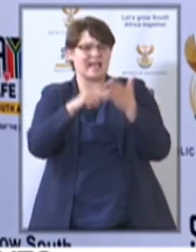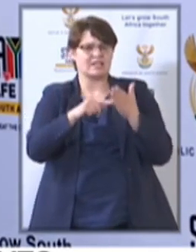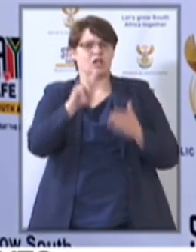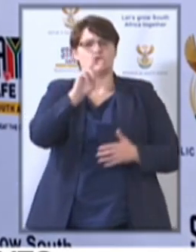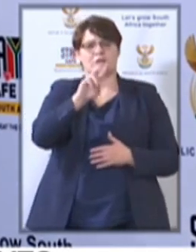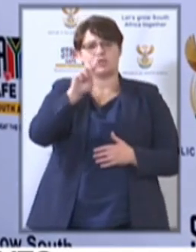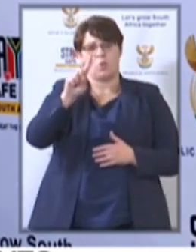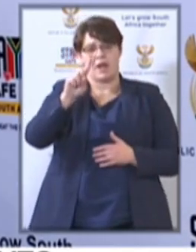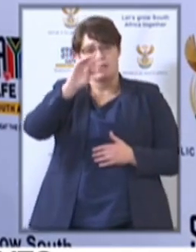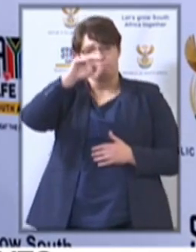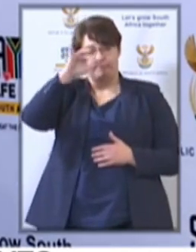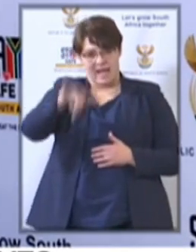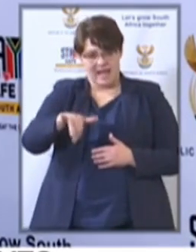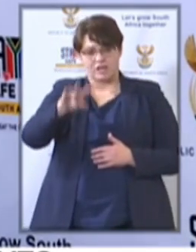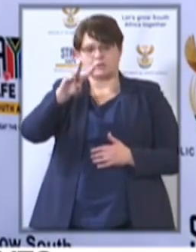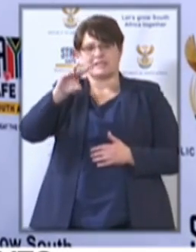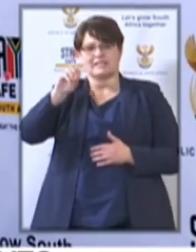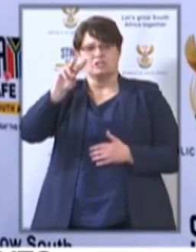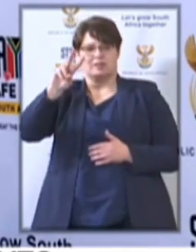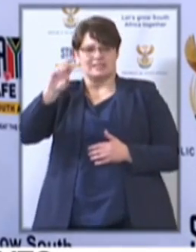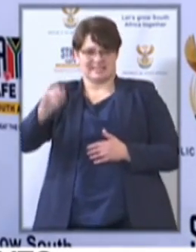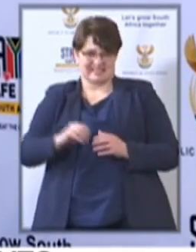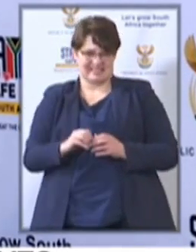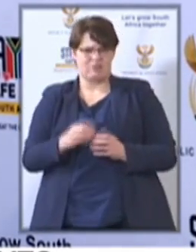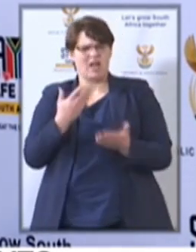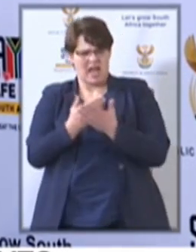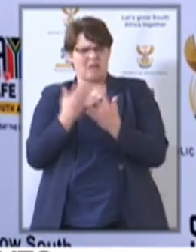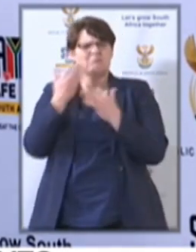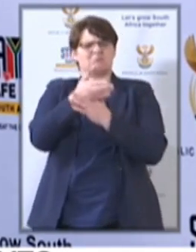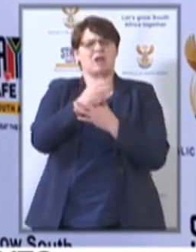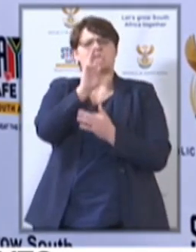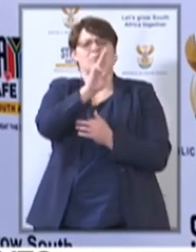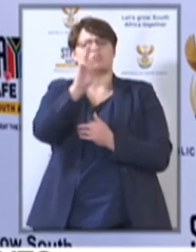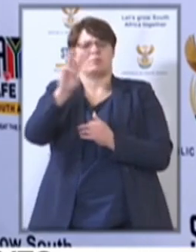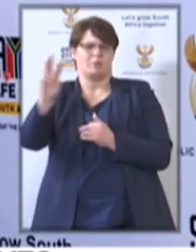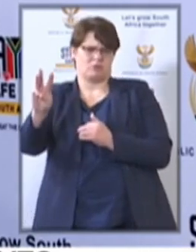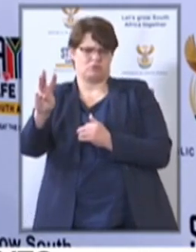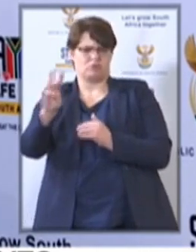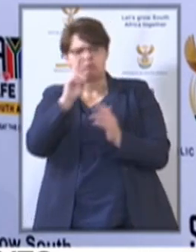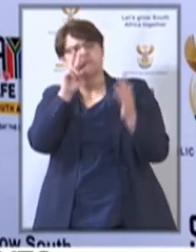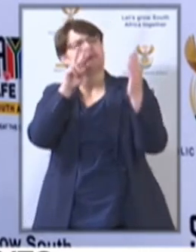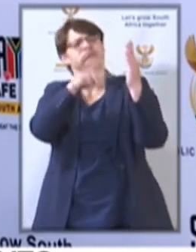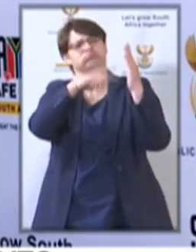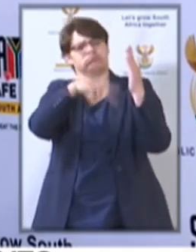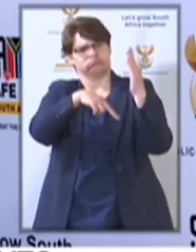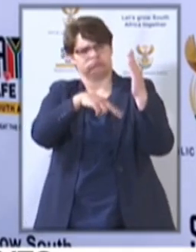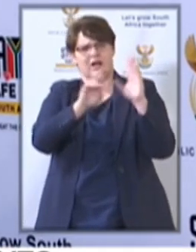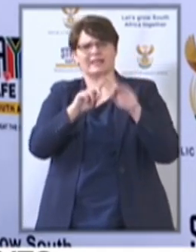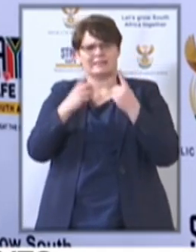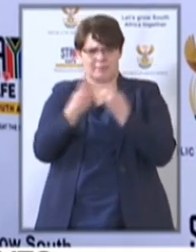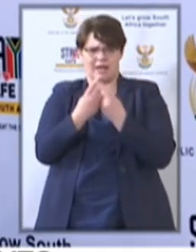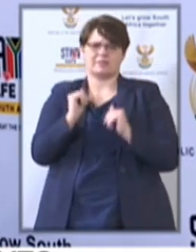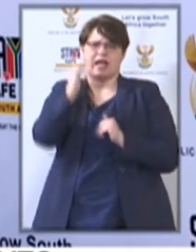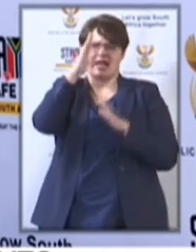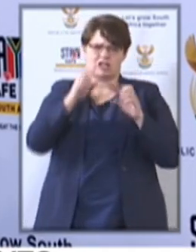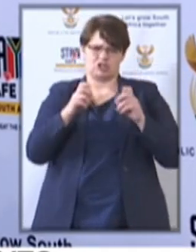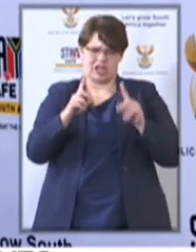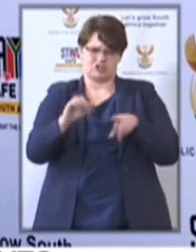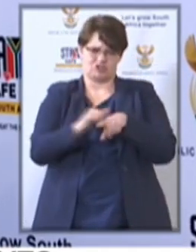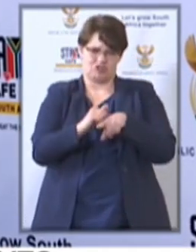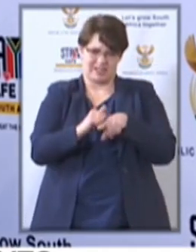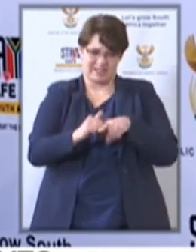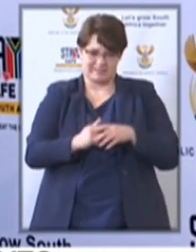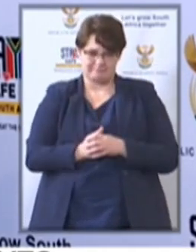May 2020. This can also be accessed in the website or from the website of the Department of Higher Education and